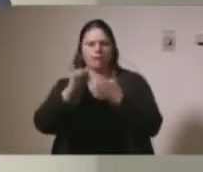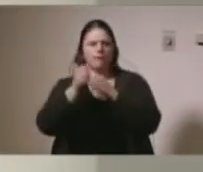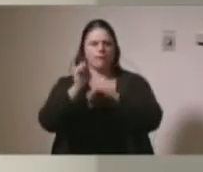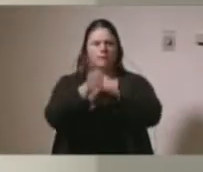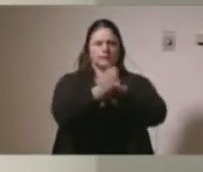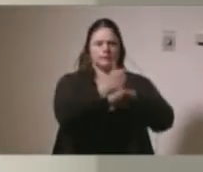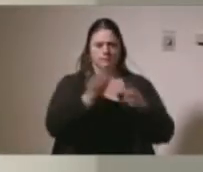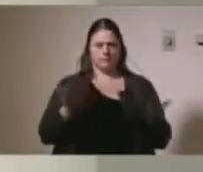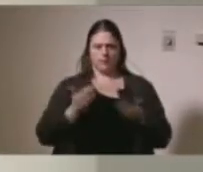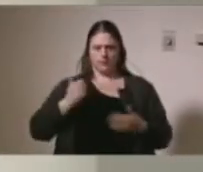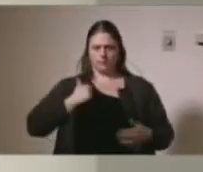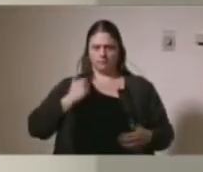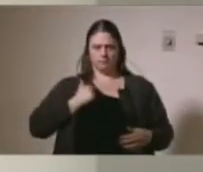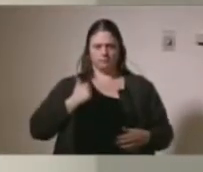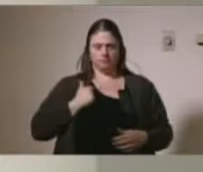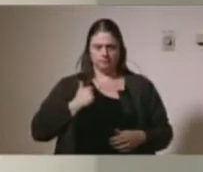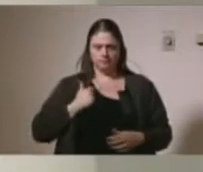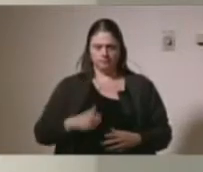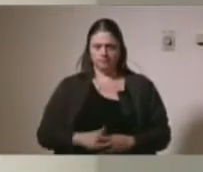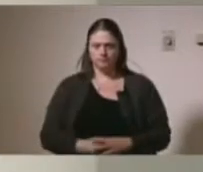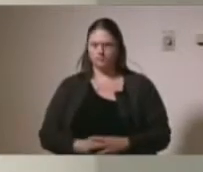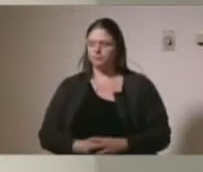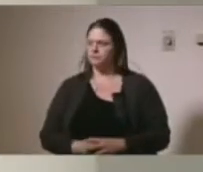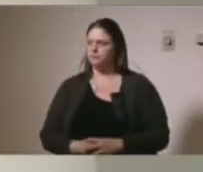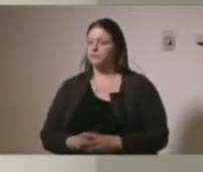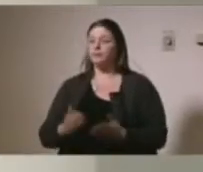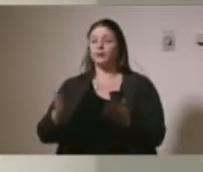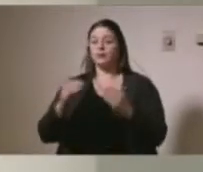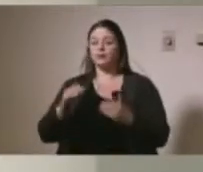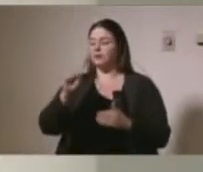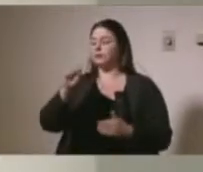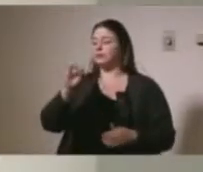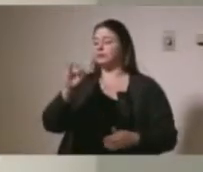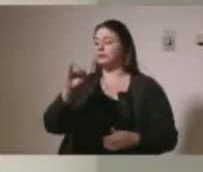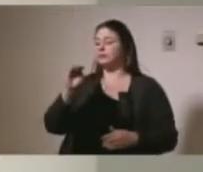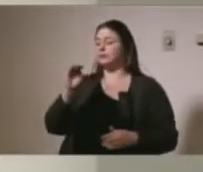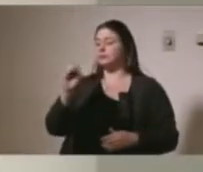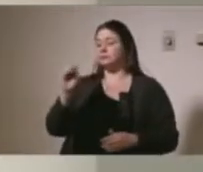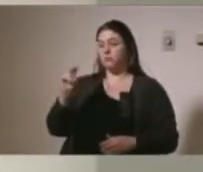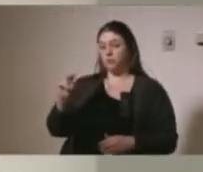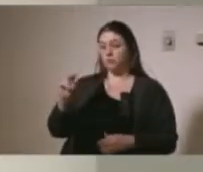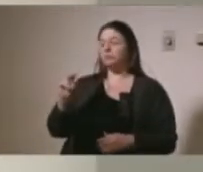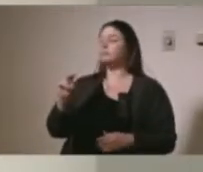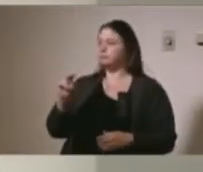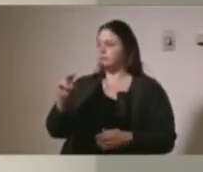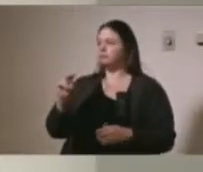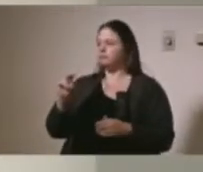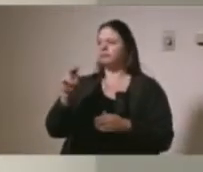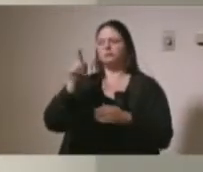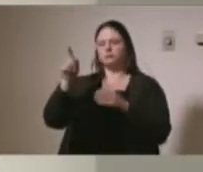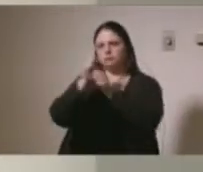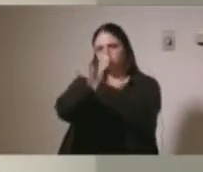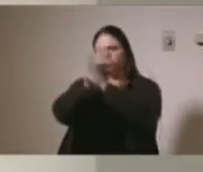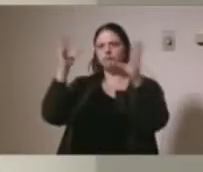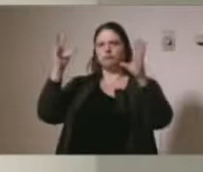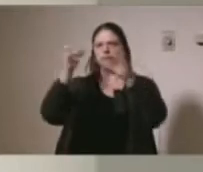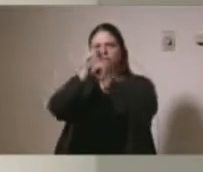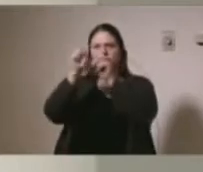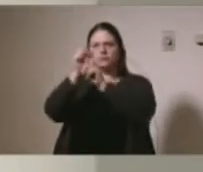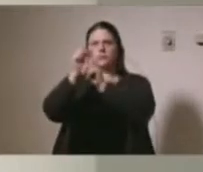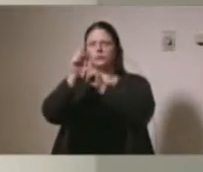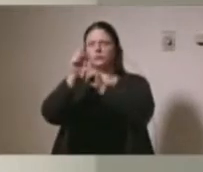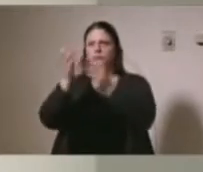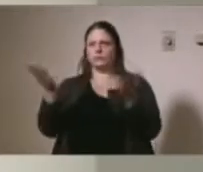that, Simon Tremblay-Pepin contextualized things for us and showed how we can protect the